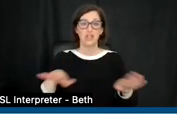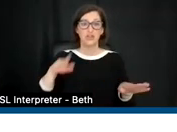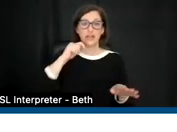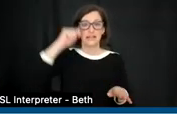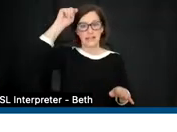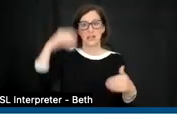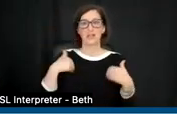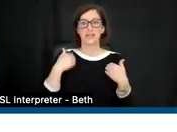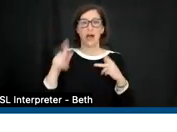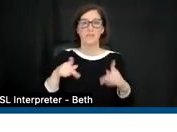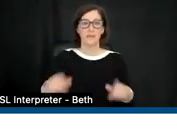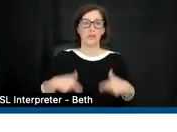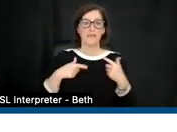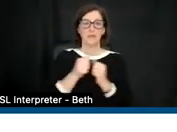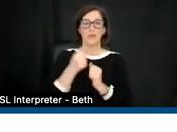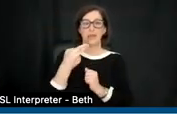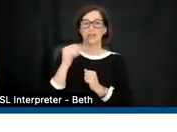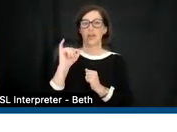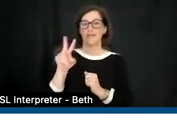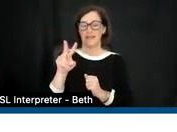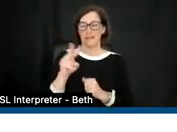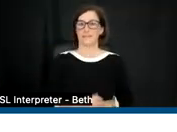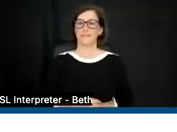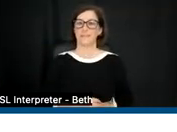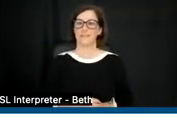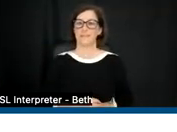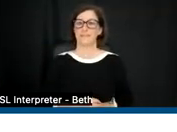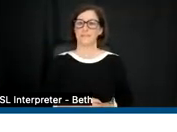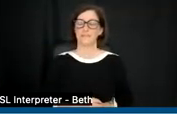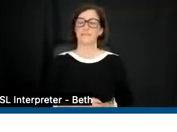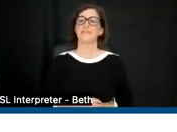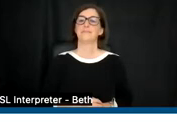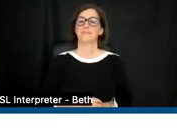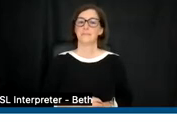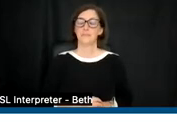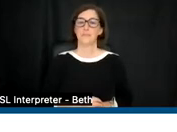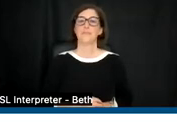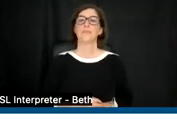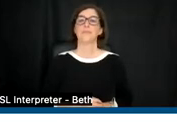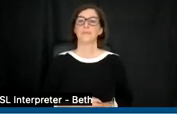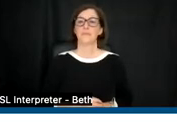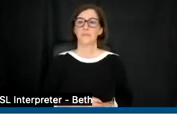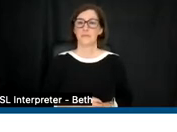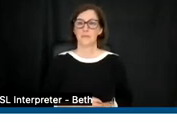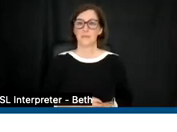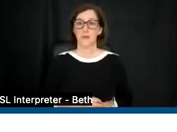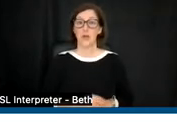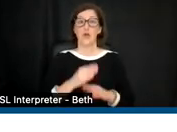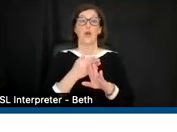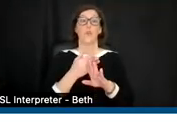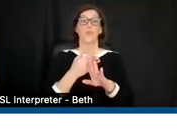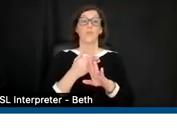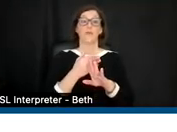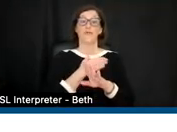young people living with HIV. Before going a panel